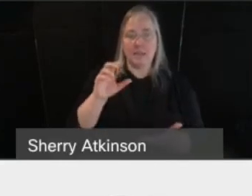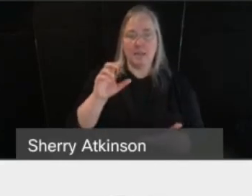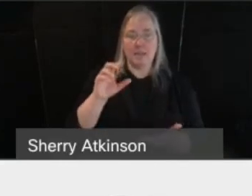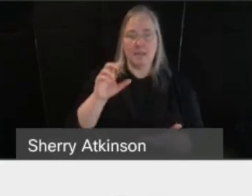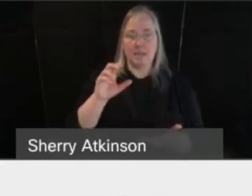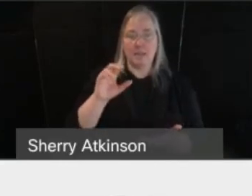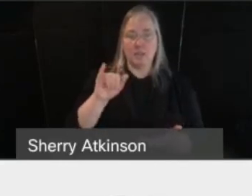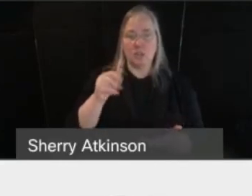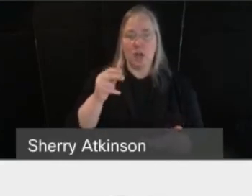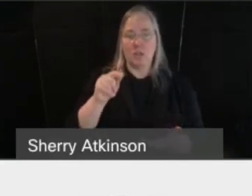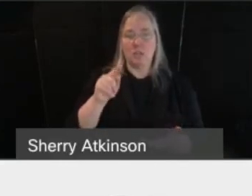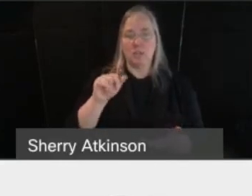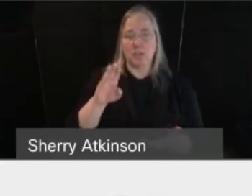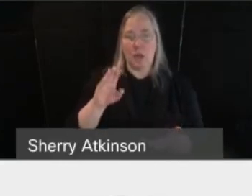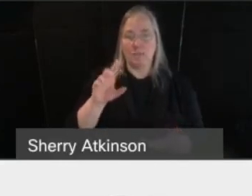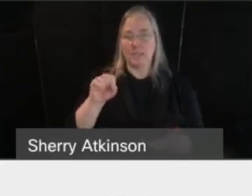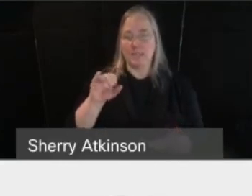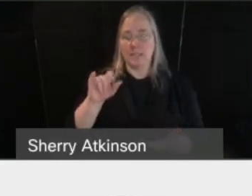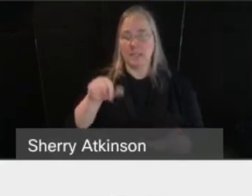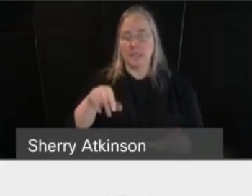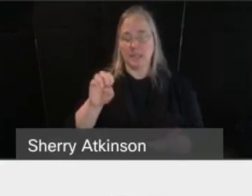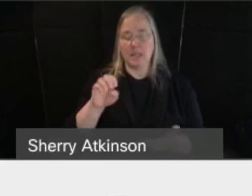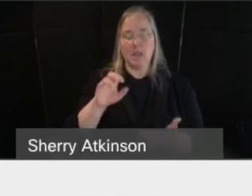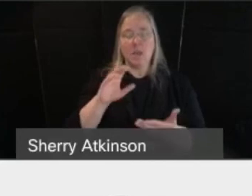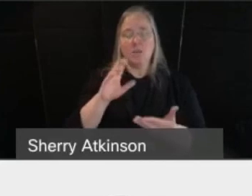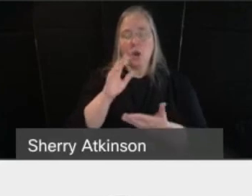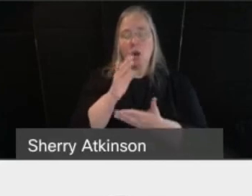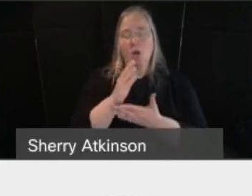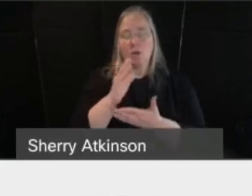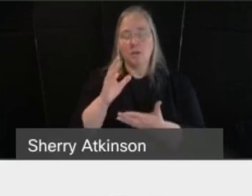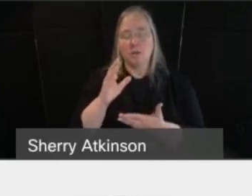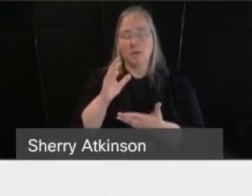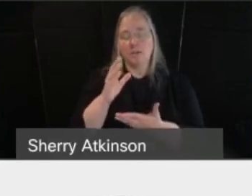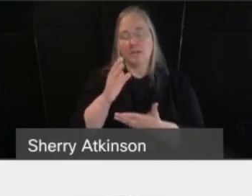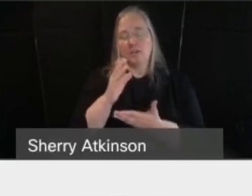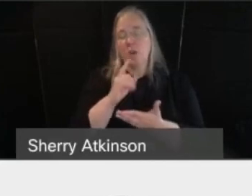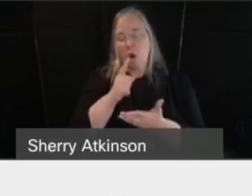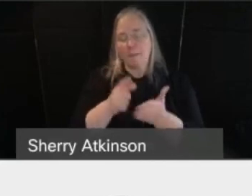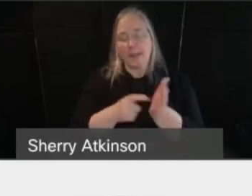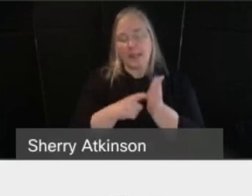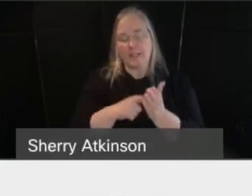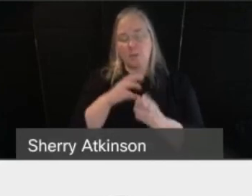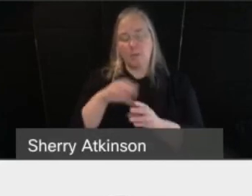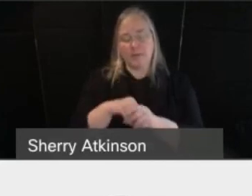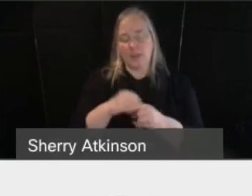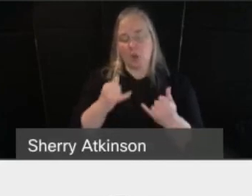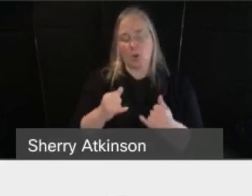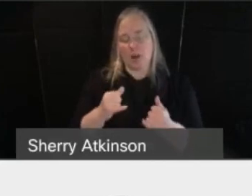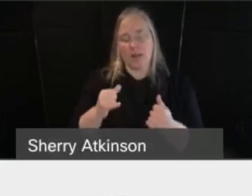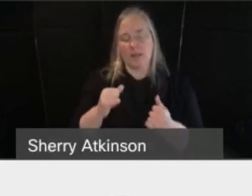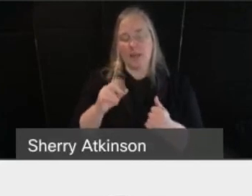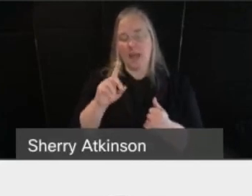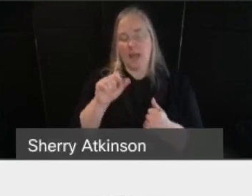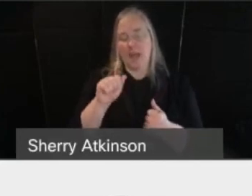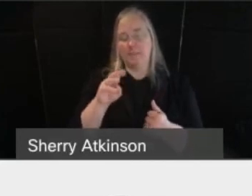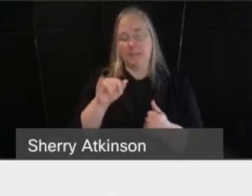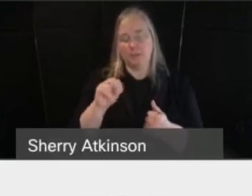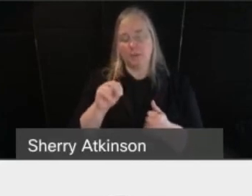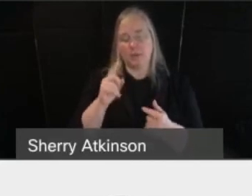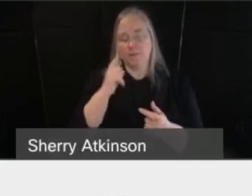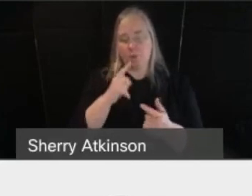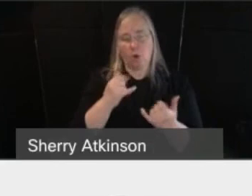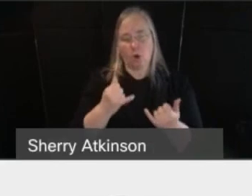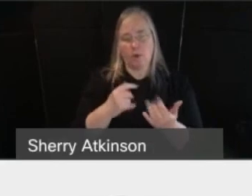mandates within the Kerwin legislation for certain new programs, but as some of you mentioned, Howard County doesn't necessarily